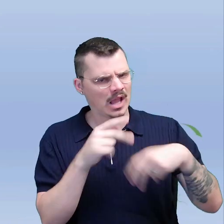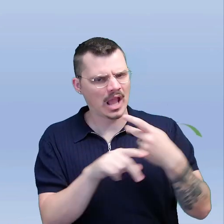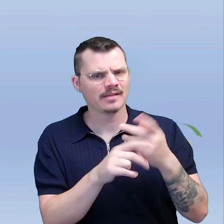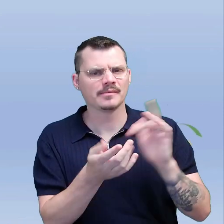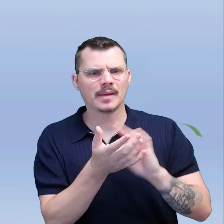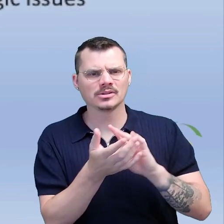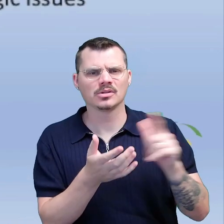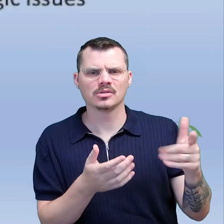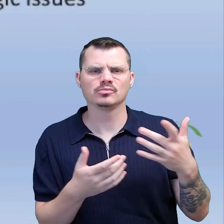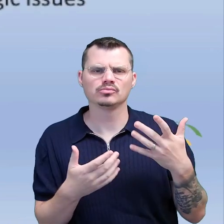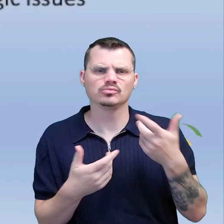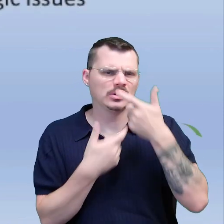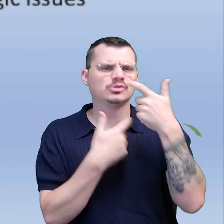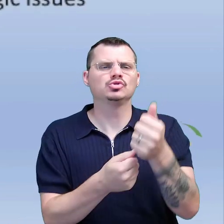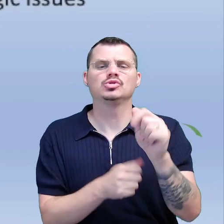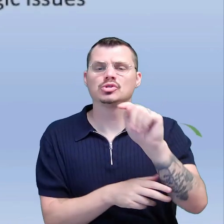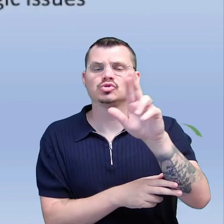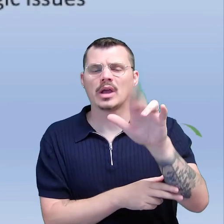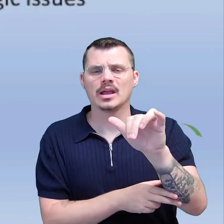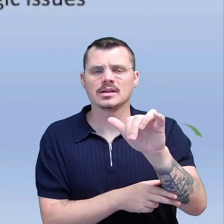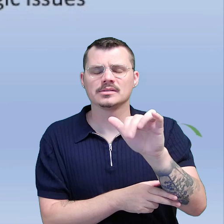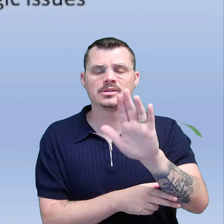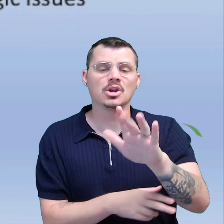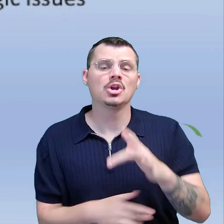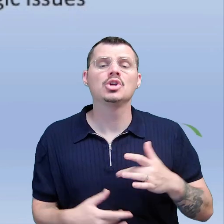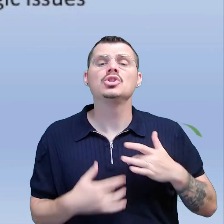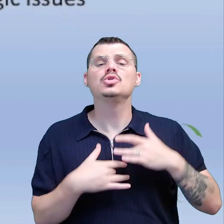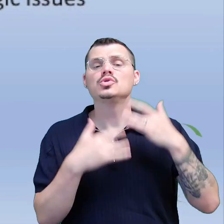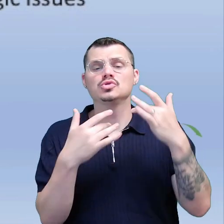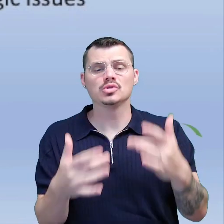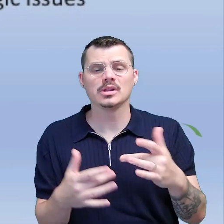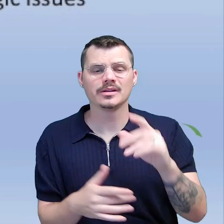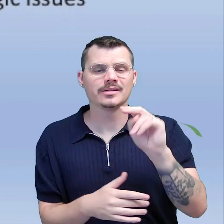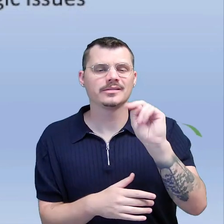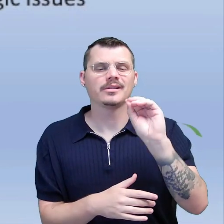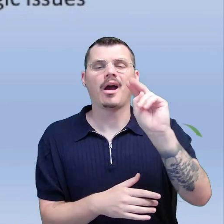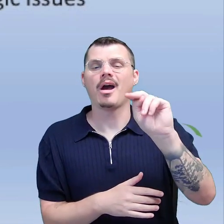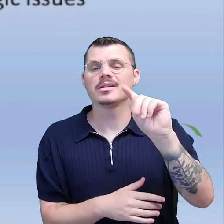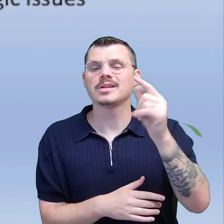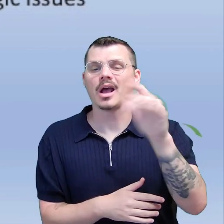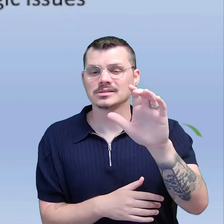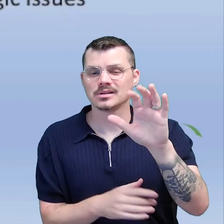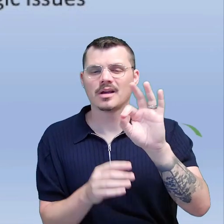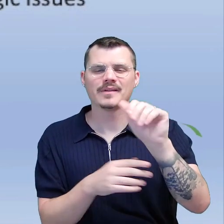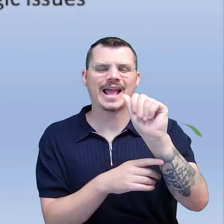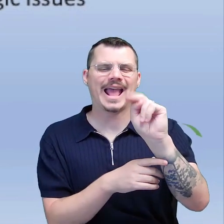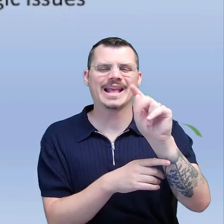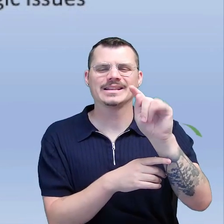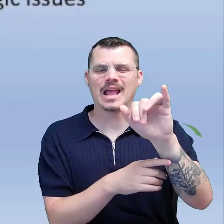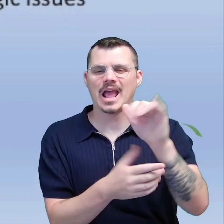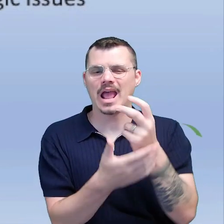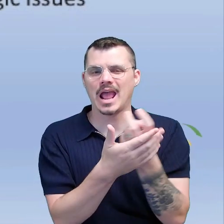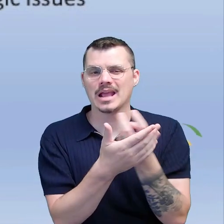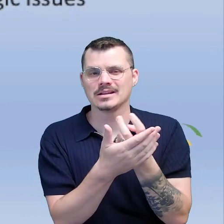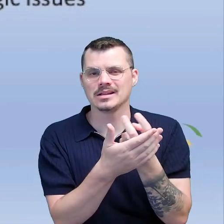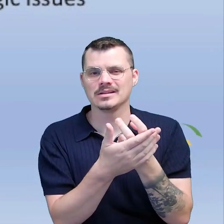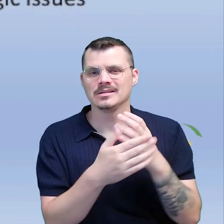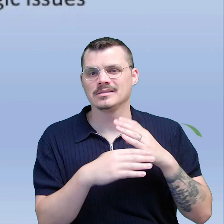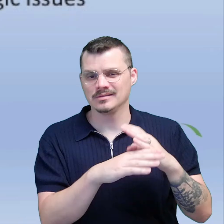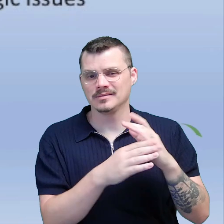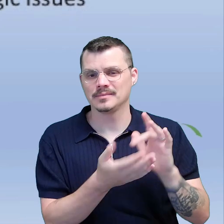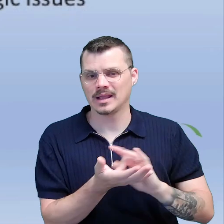be interested in trying? Usually non-toxic doses of anti-epileptic